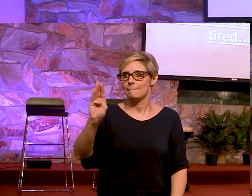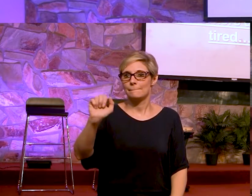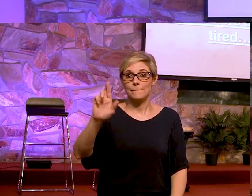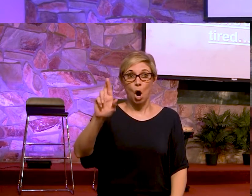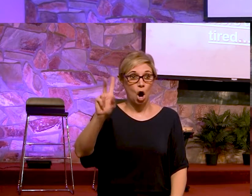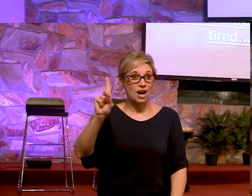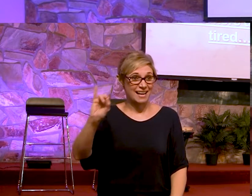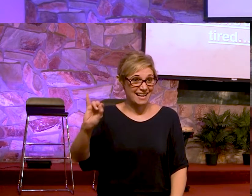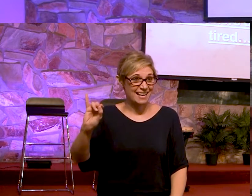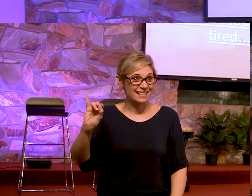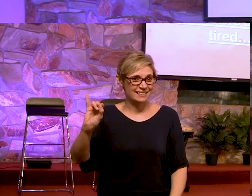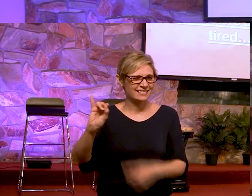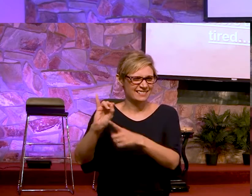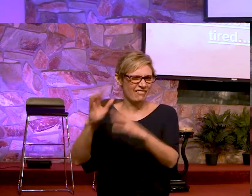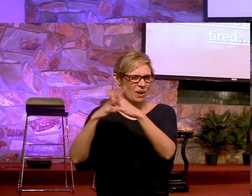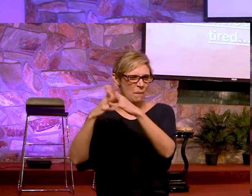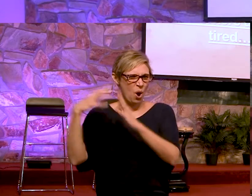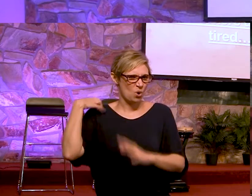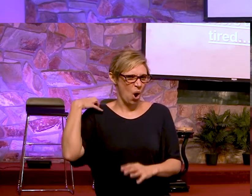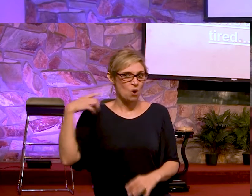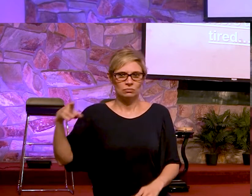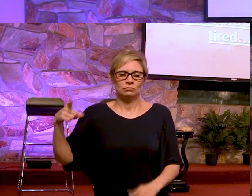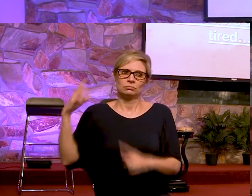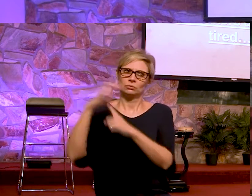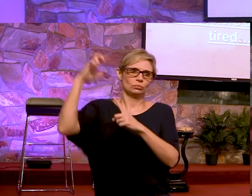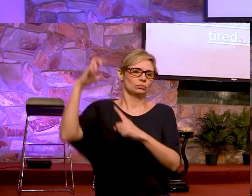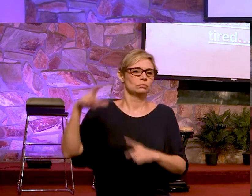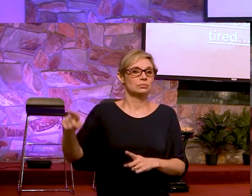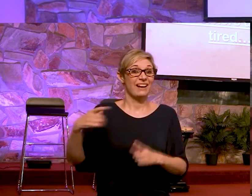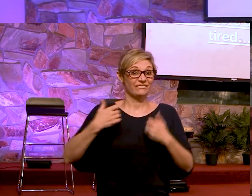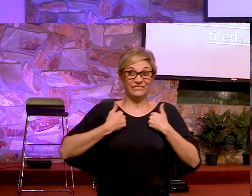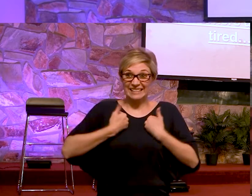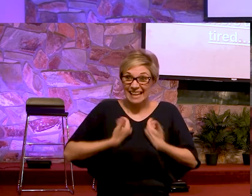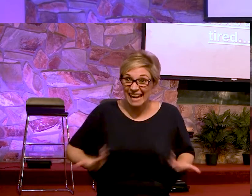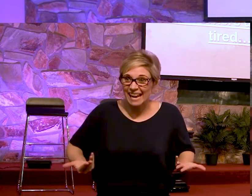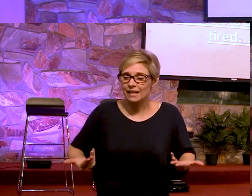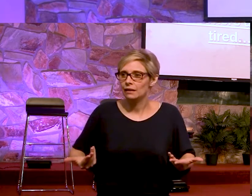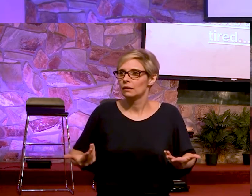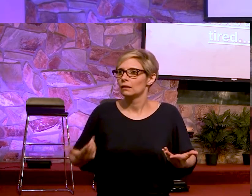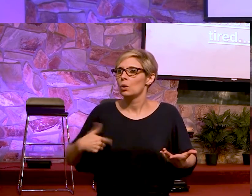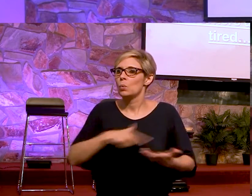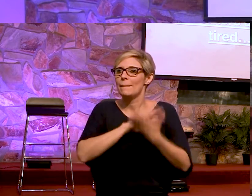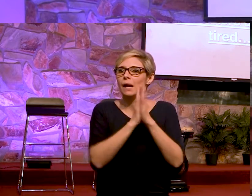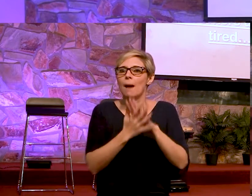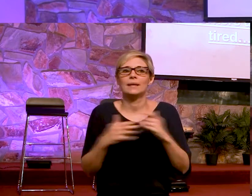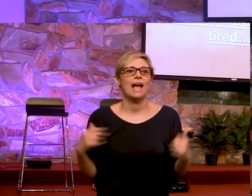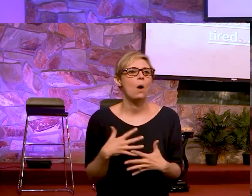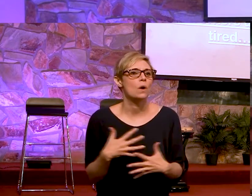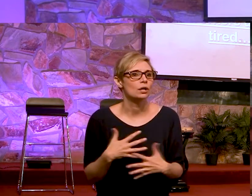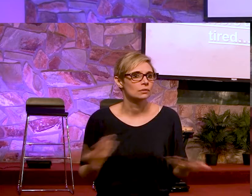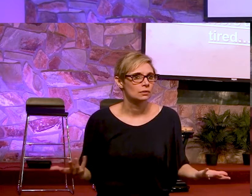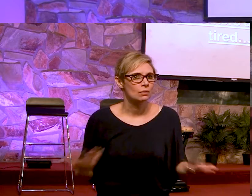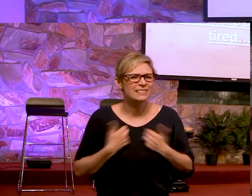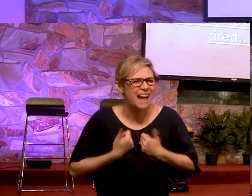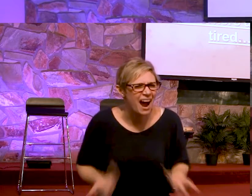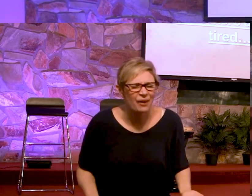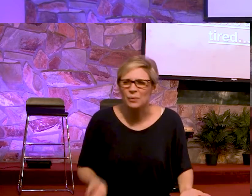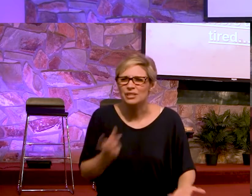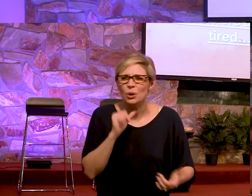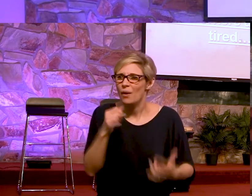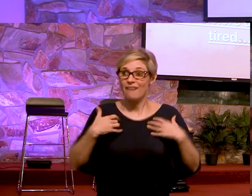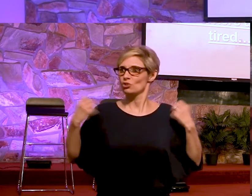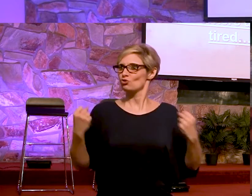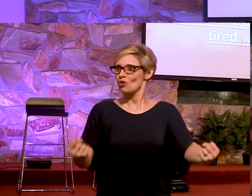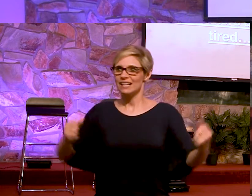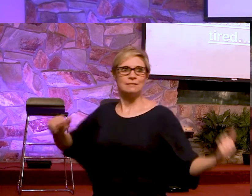says, fatigue makes coward of us all. And that's true. When we're tired, we don't have the strength to